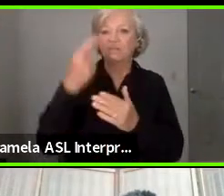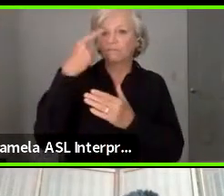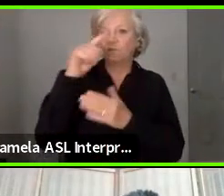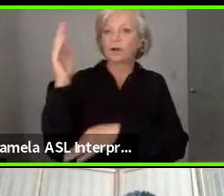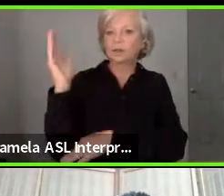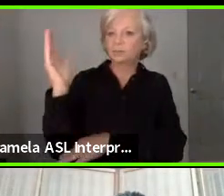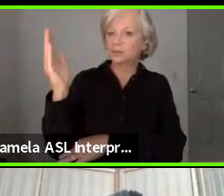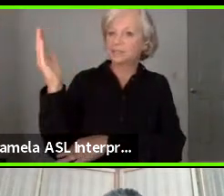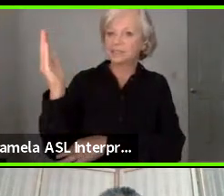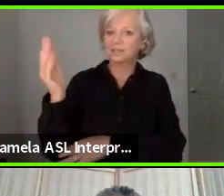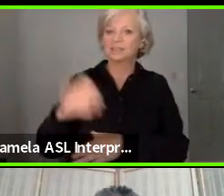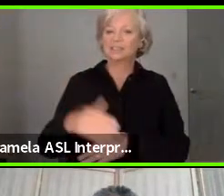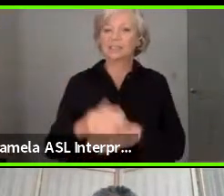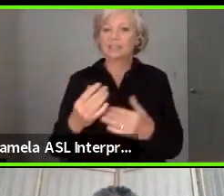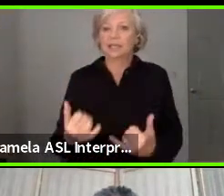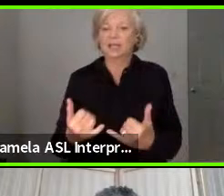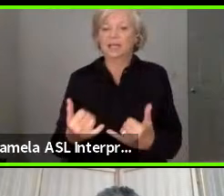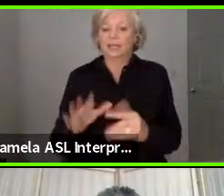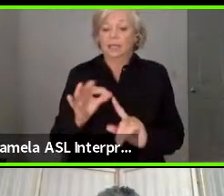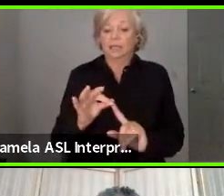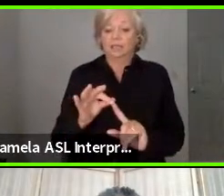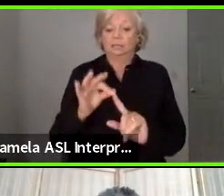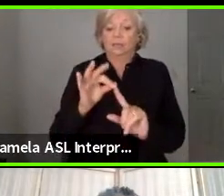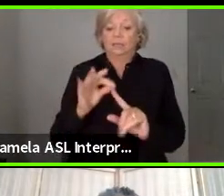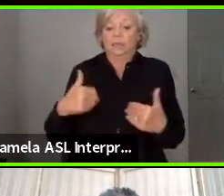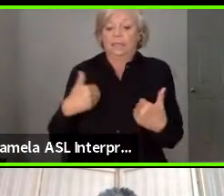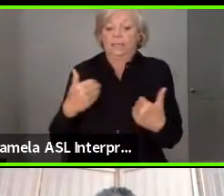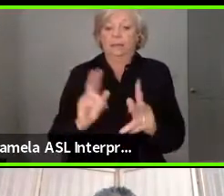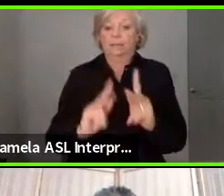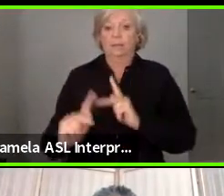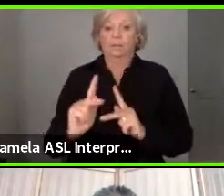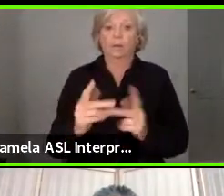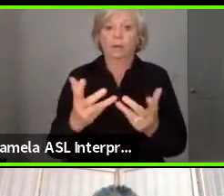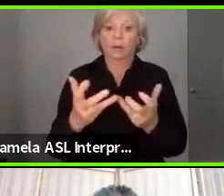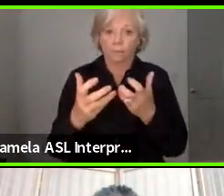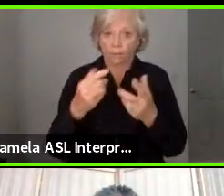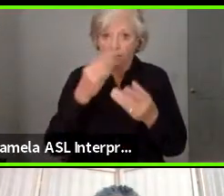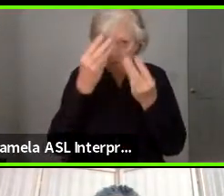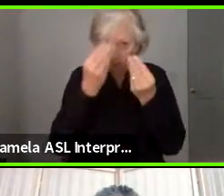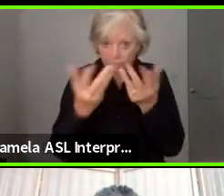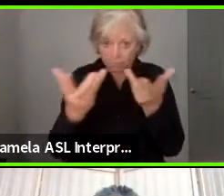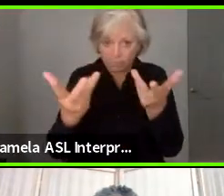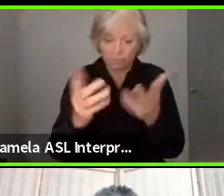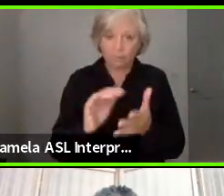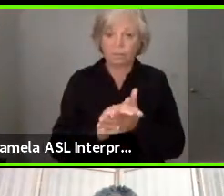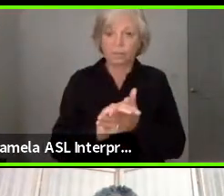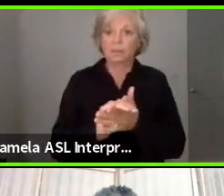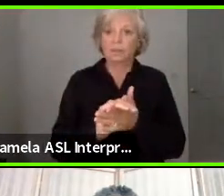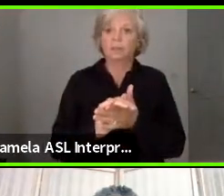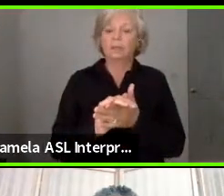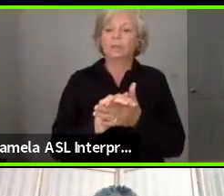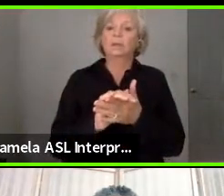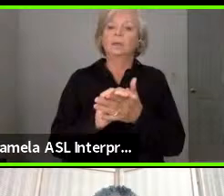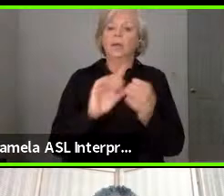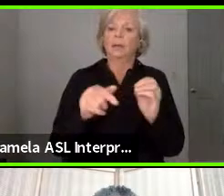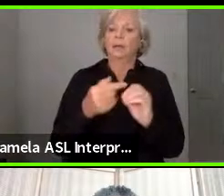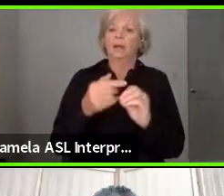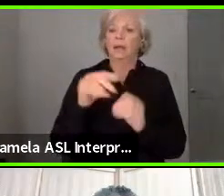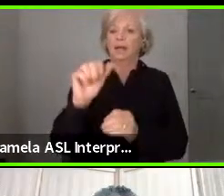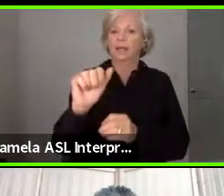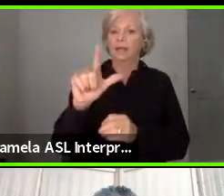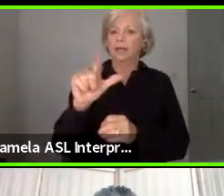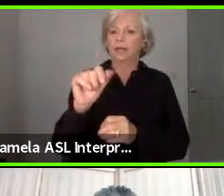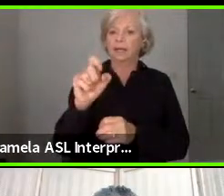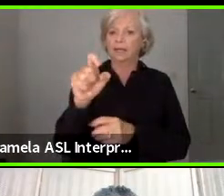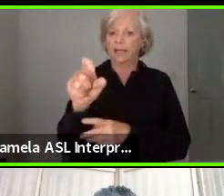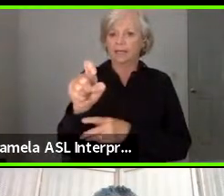presenters today, and especially the young people. And I just wanted to say something to you all about Alex, is that